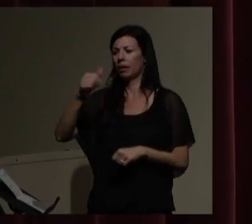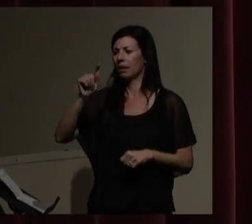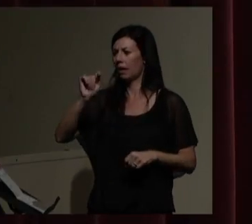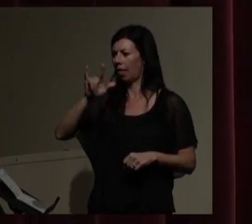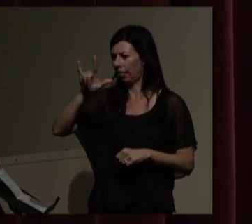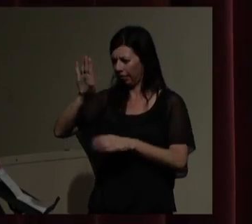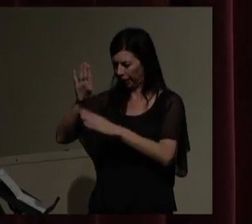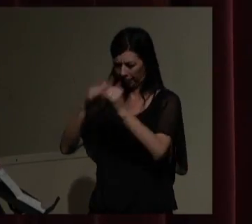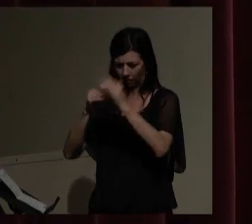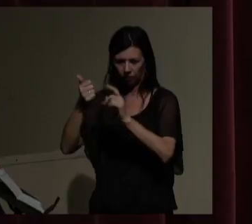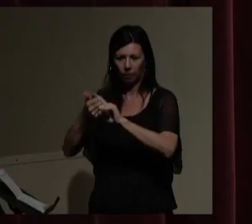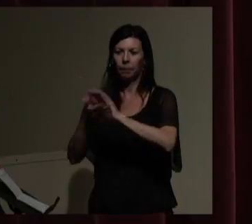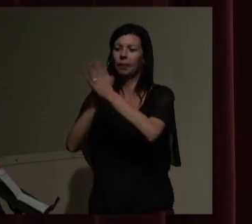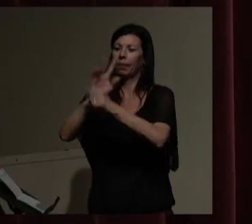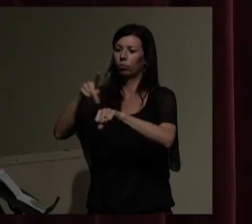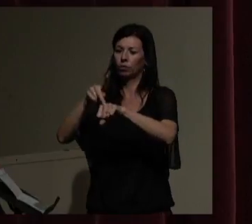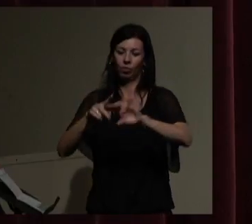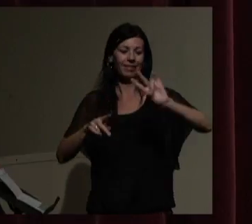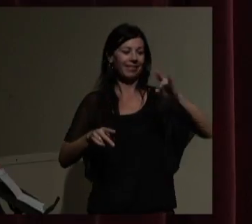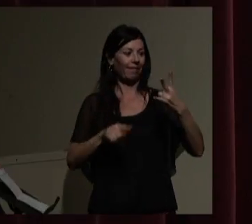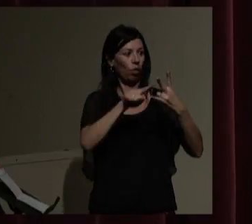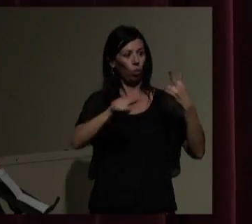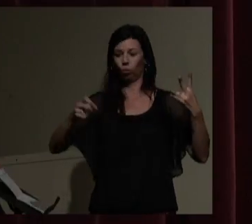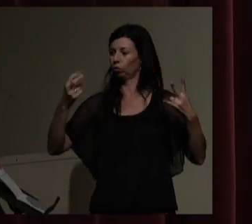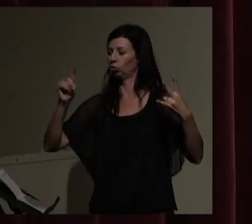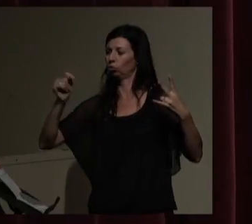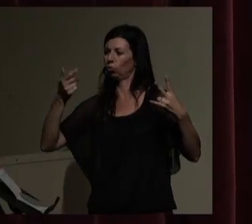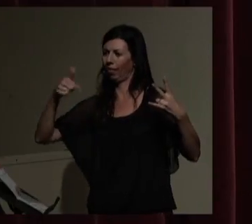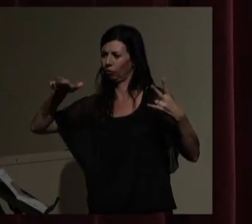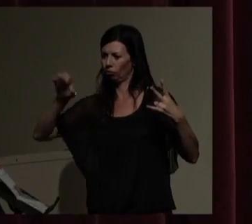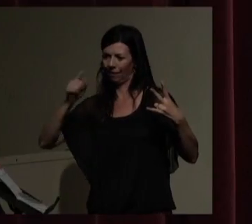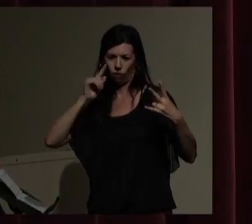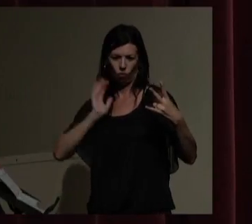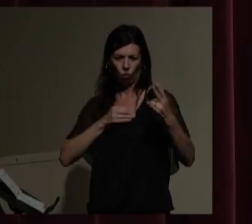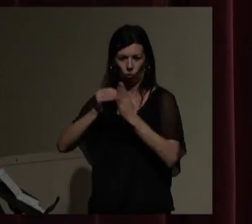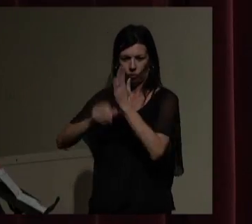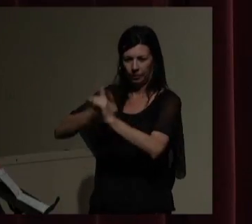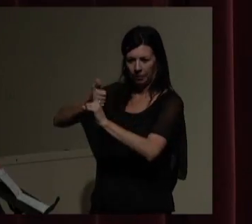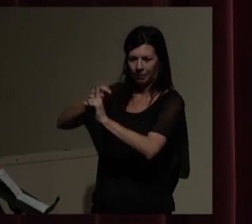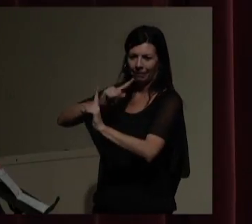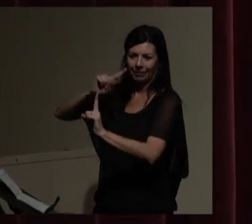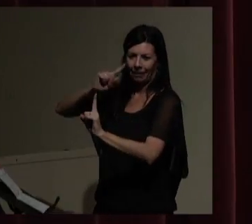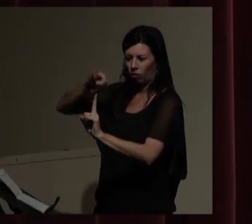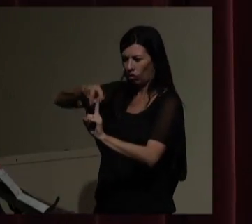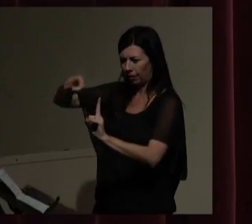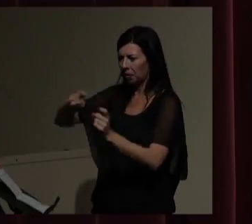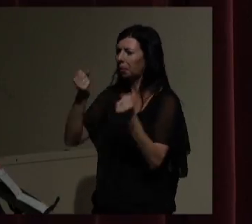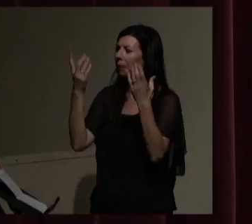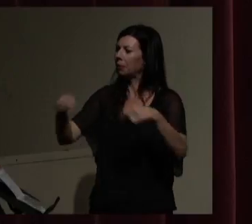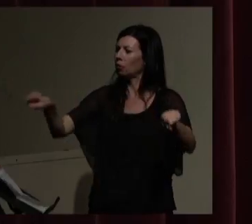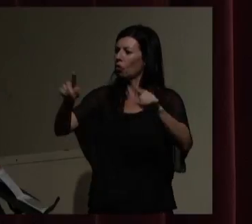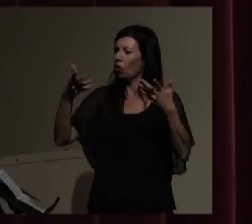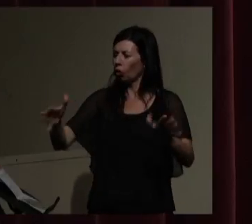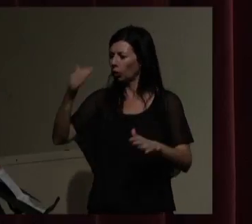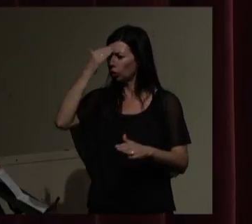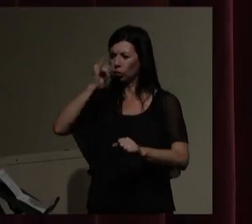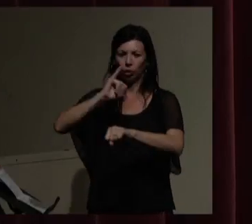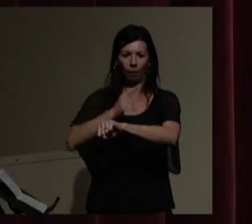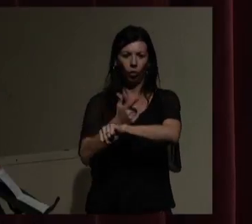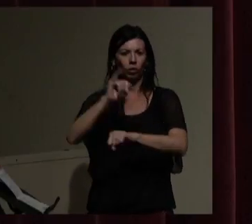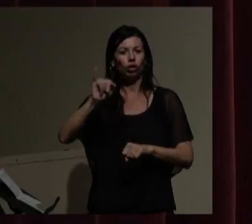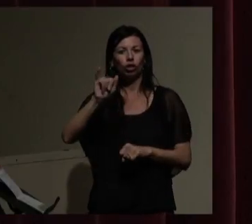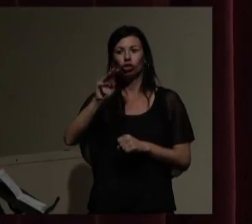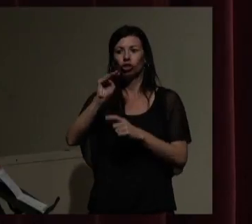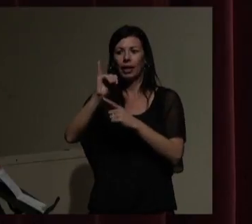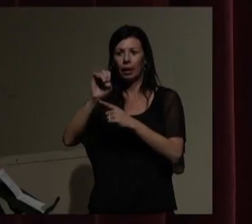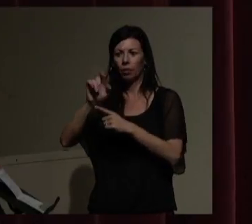become the principal of 7th through 12th grade for our students who are deaf, hard of hearing. And as many of you already know, Ms. Jamie Lugo,